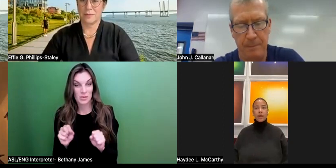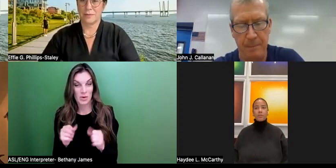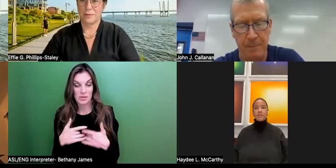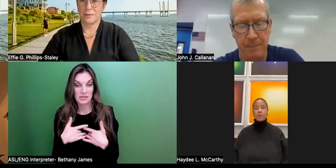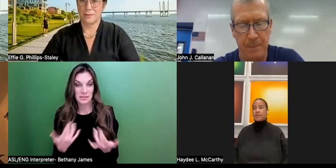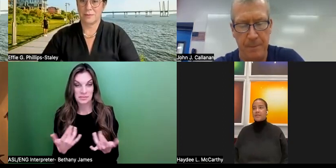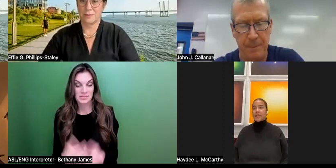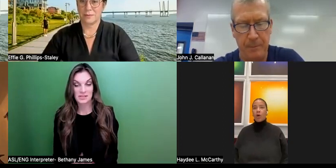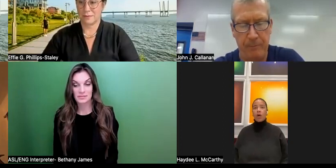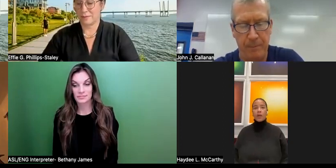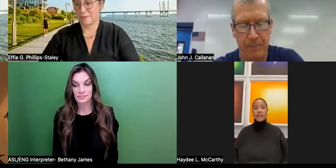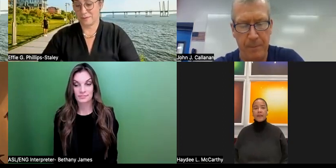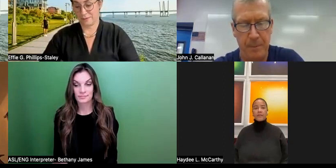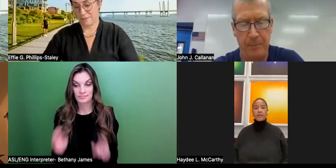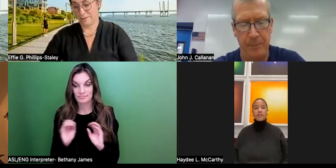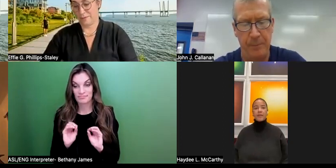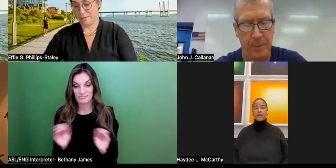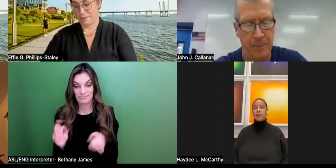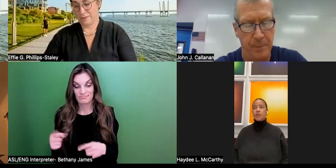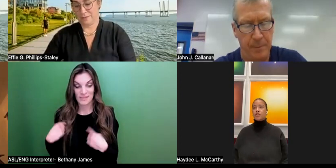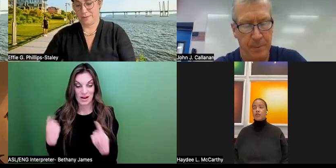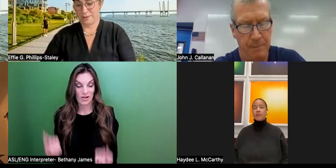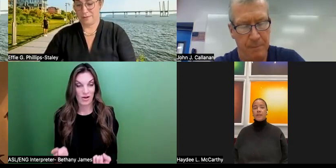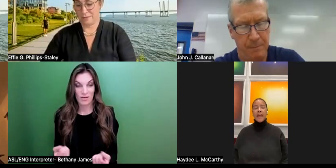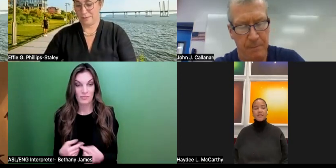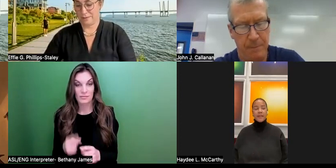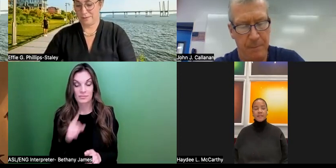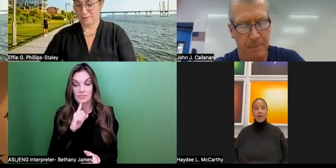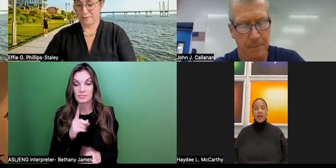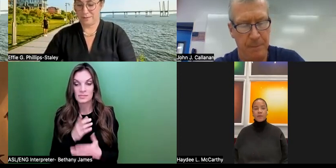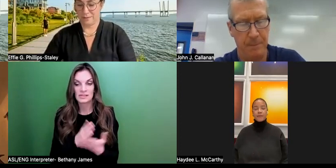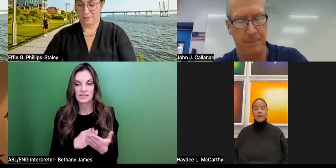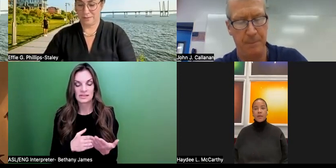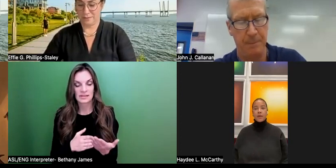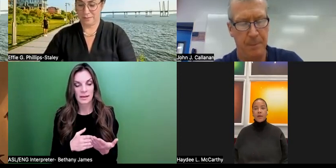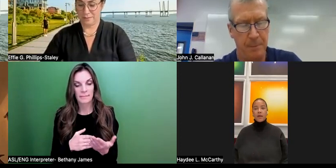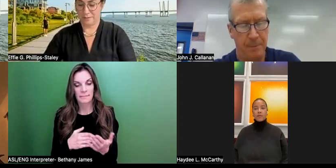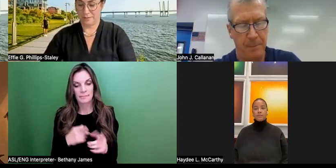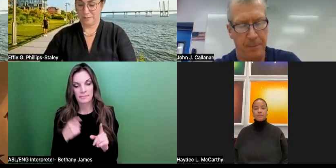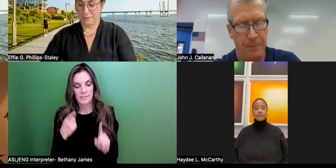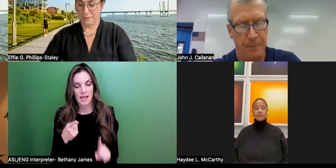no symposiums at all. There's been certain aspects of